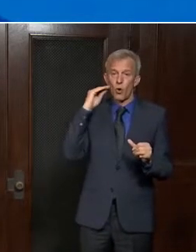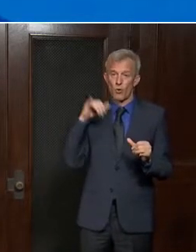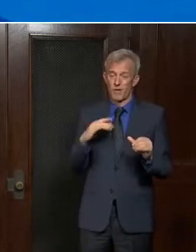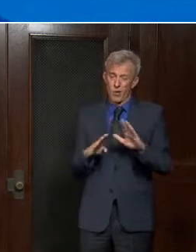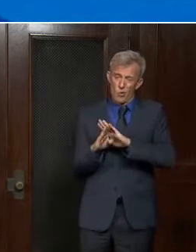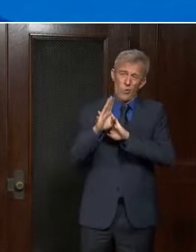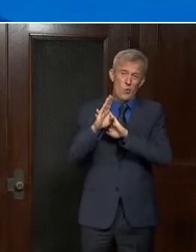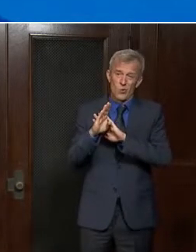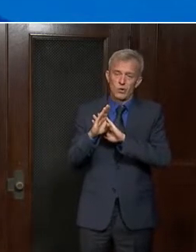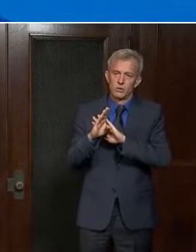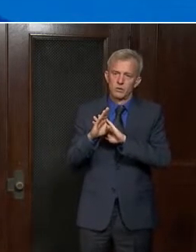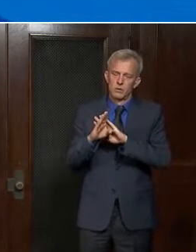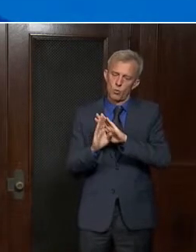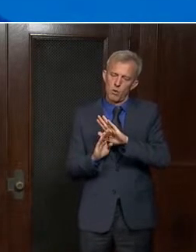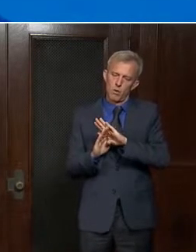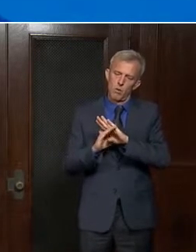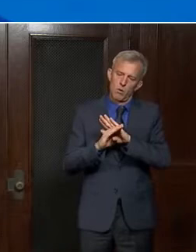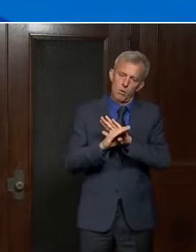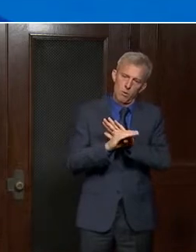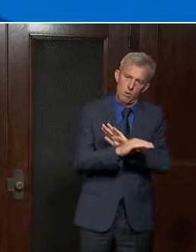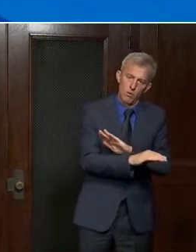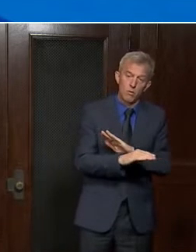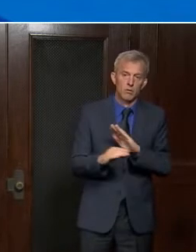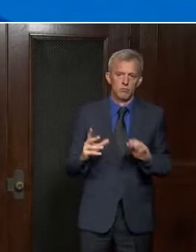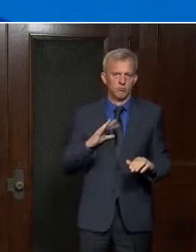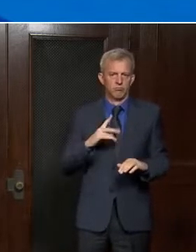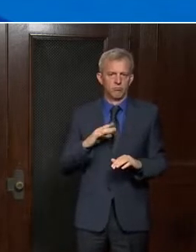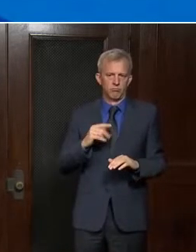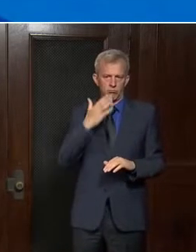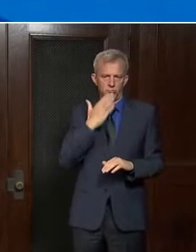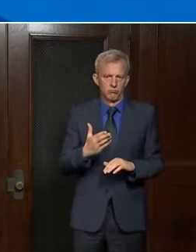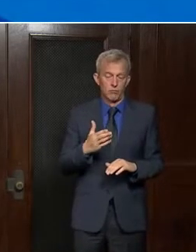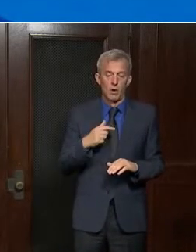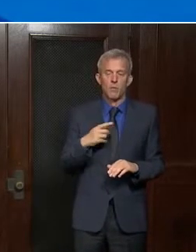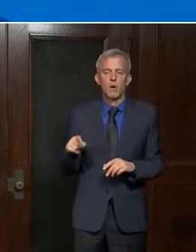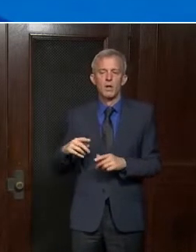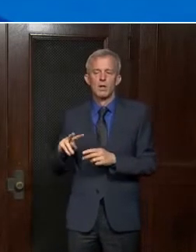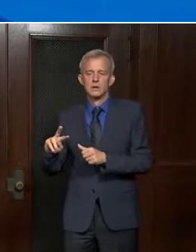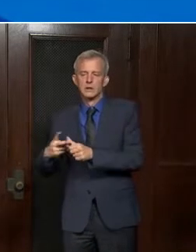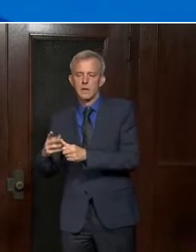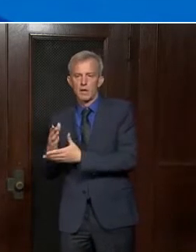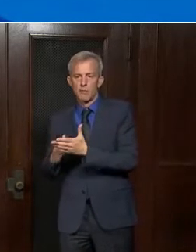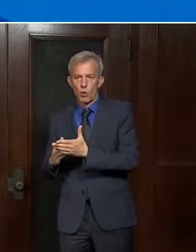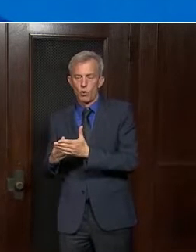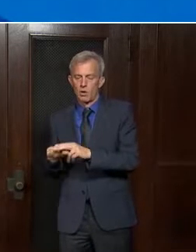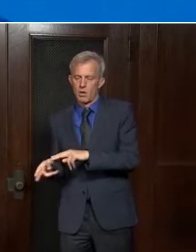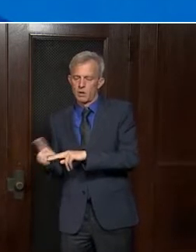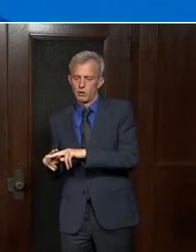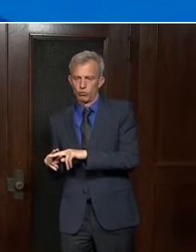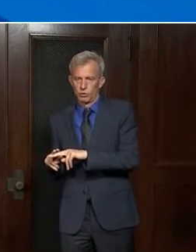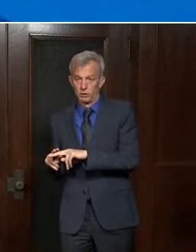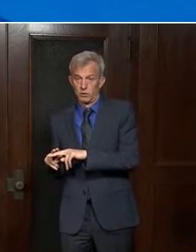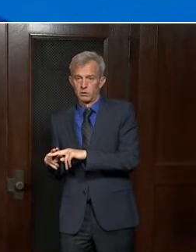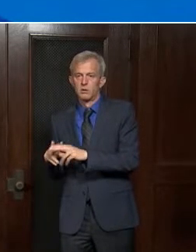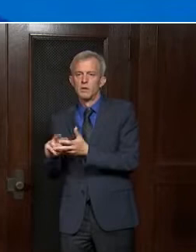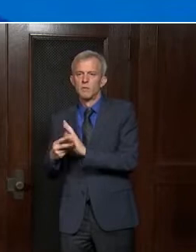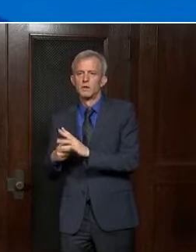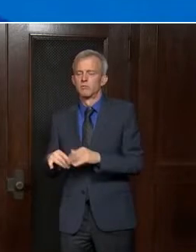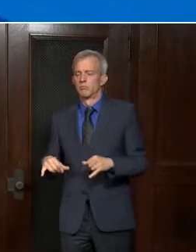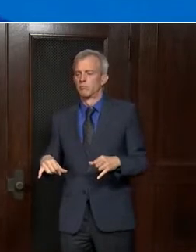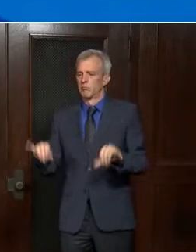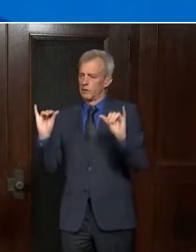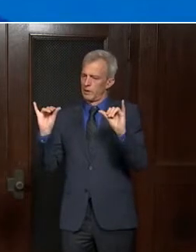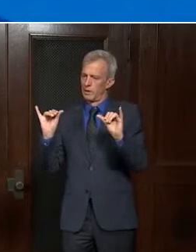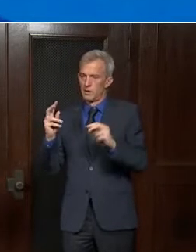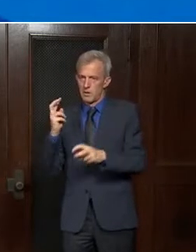this curve, and that's great. But the second part of that statement, that every day is still bringing an increase, means that this is still